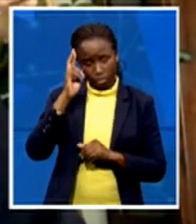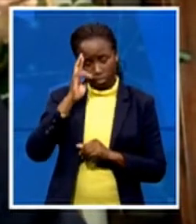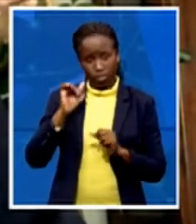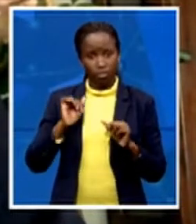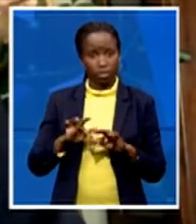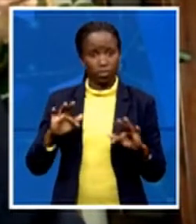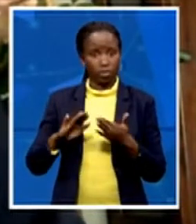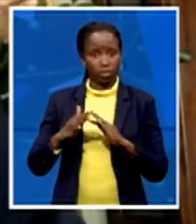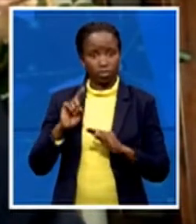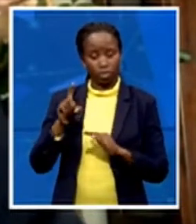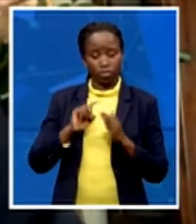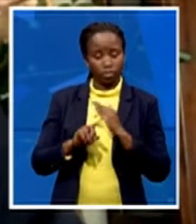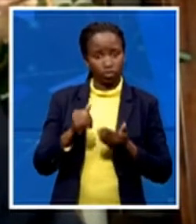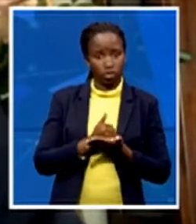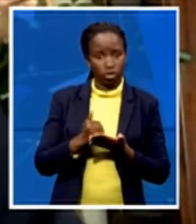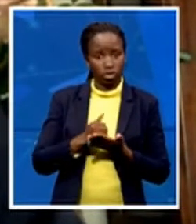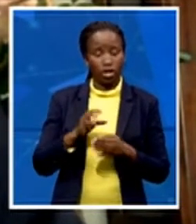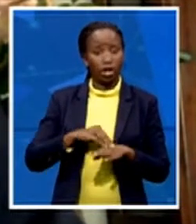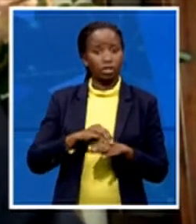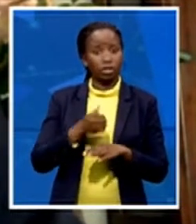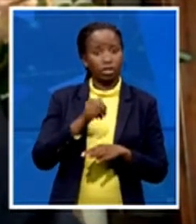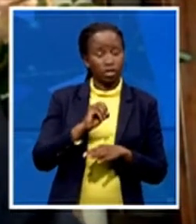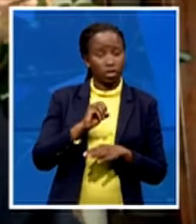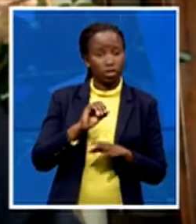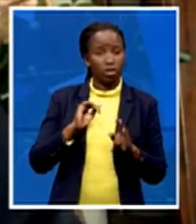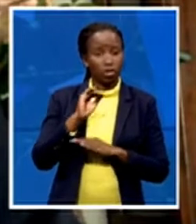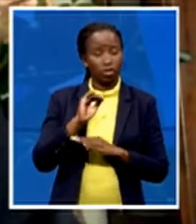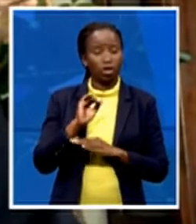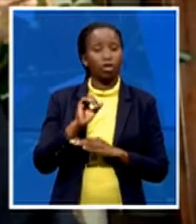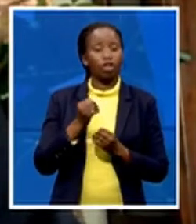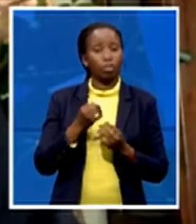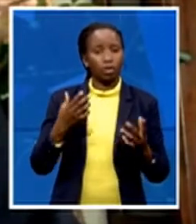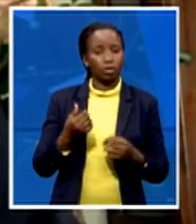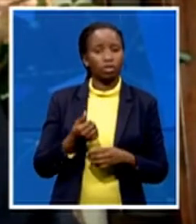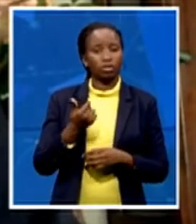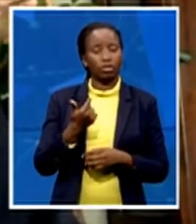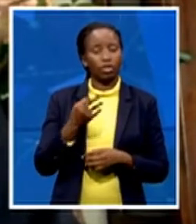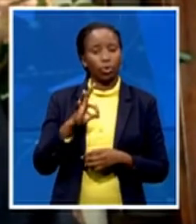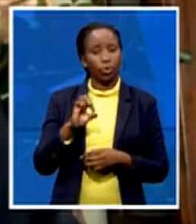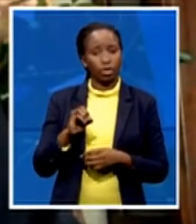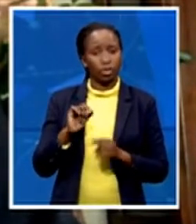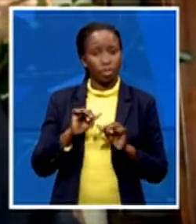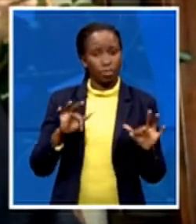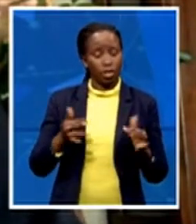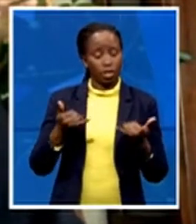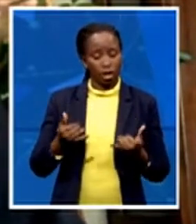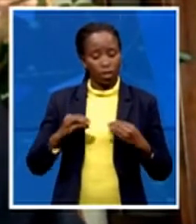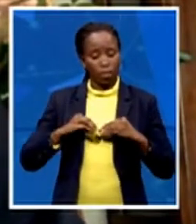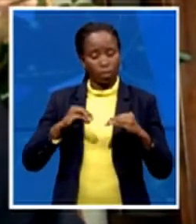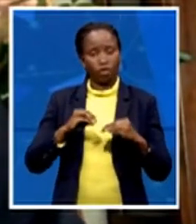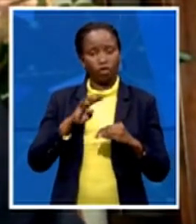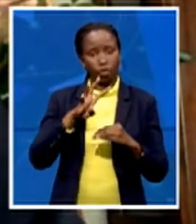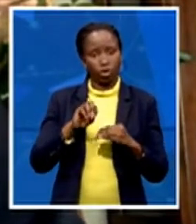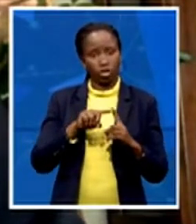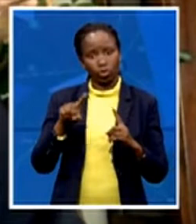being 720,000 citizens. Of course, when we move to the 40 to 50 and the 50 to 60,